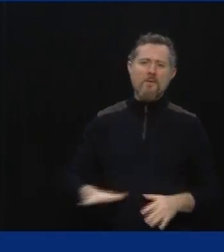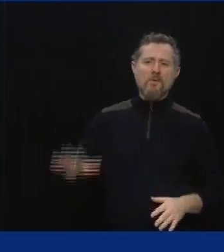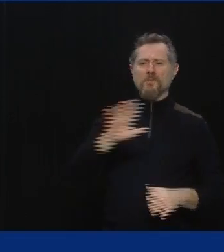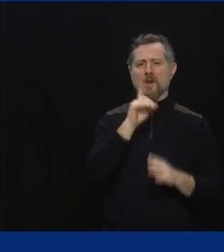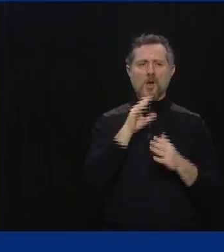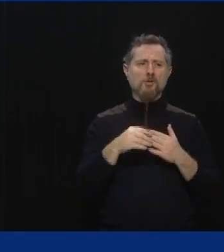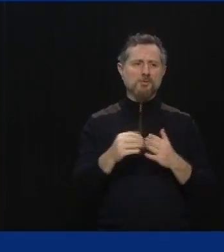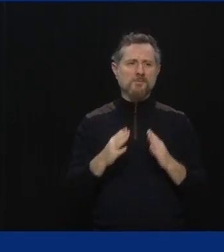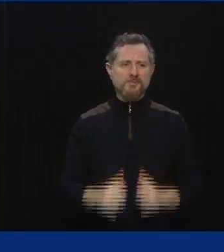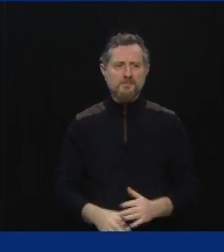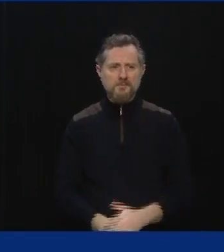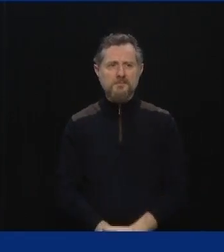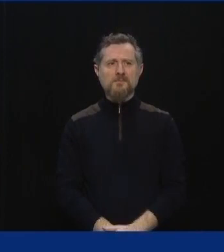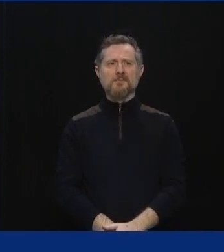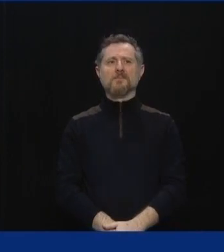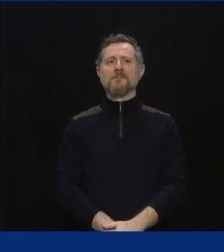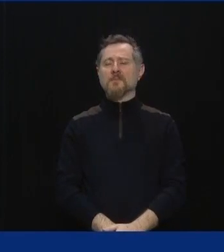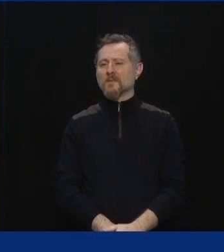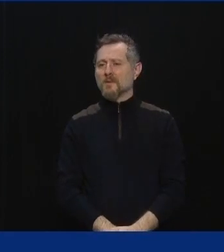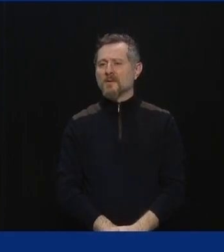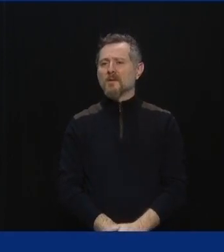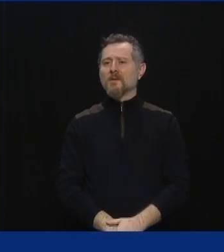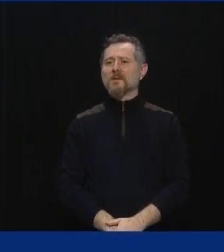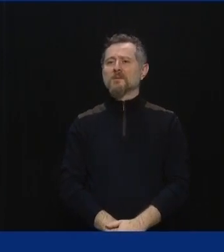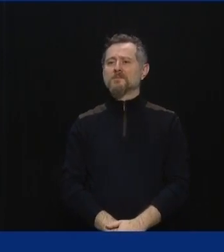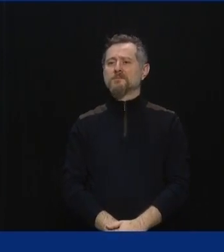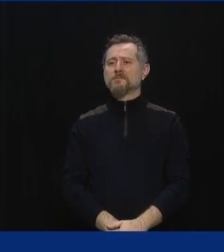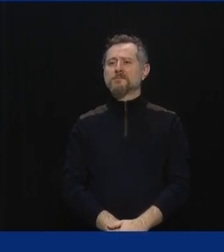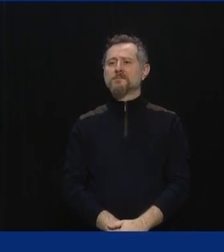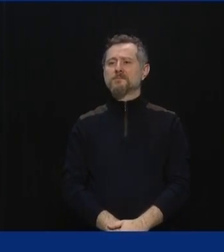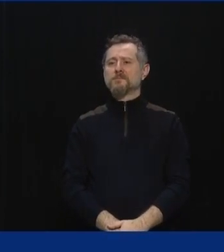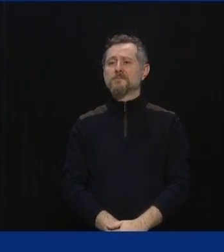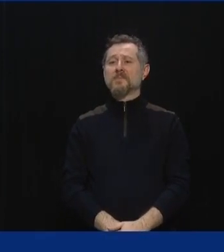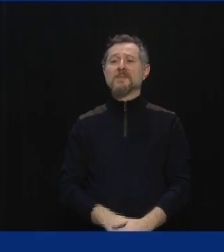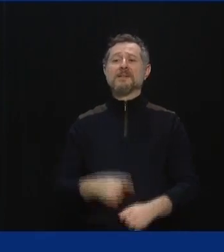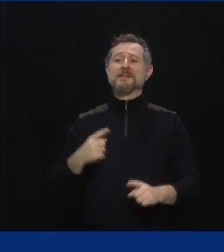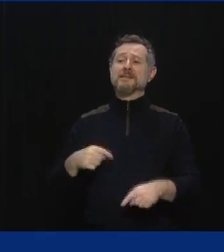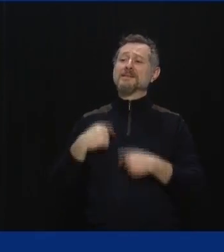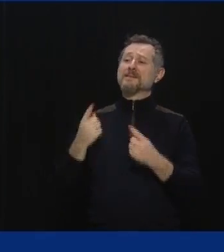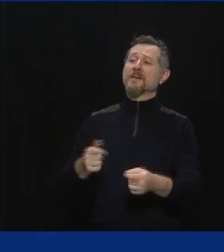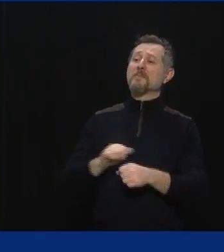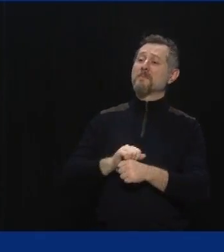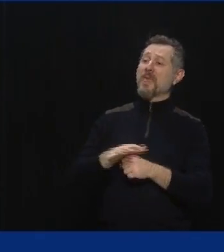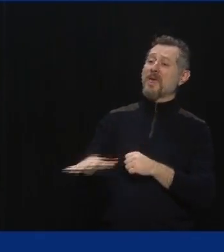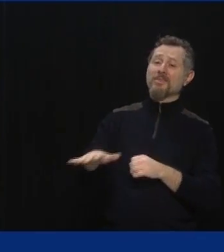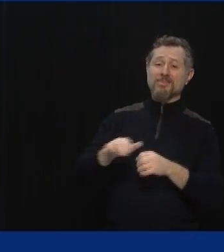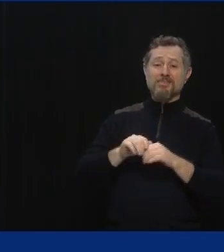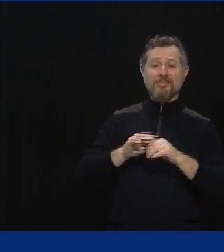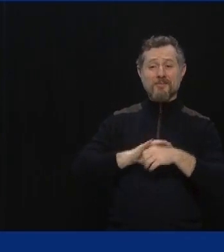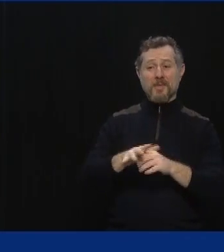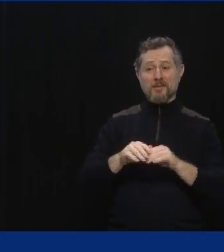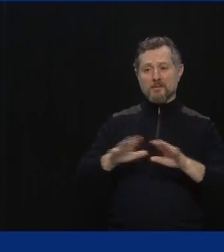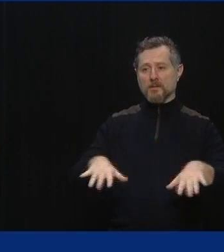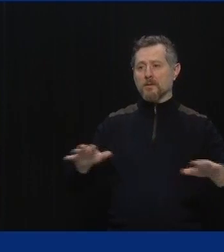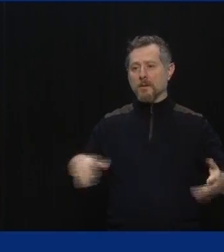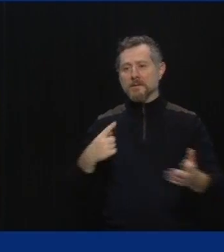leadership. You know, there's been a lot of talk coming out of this pandemic about building